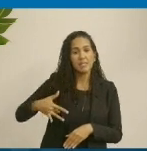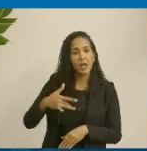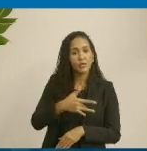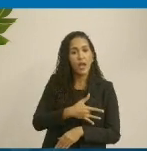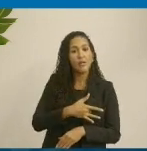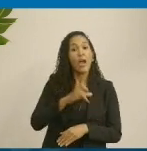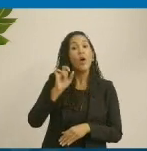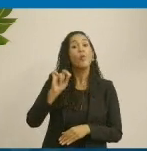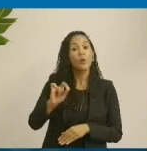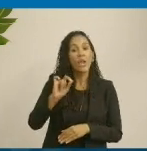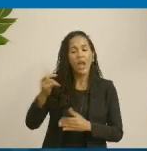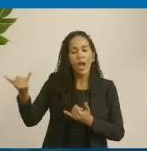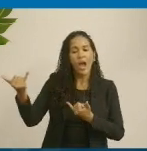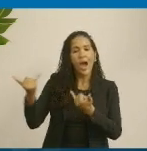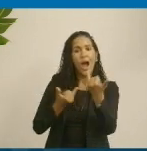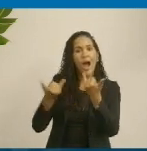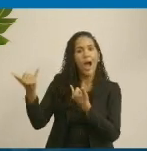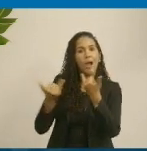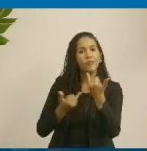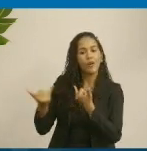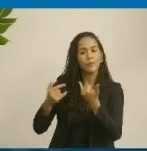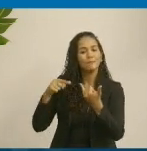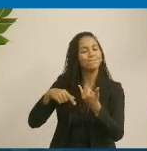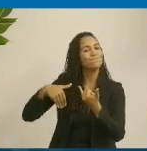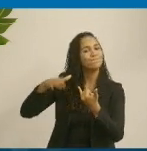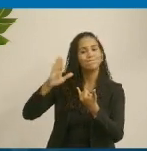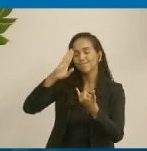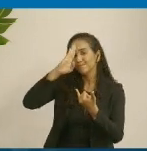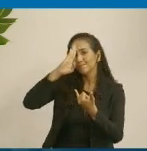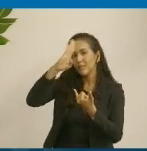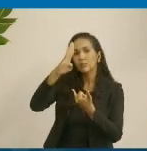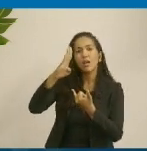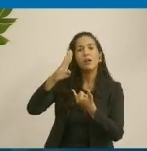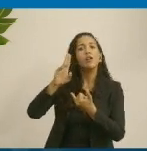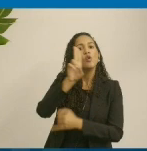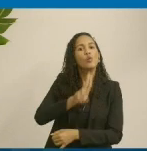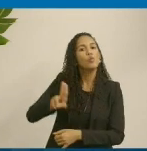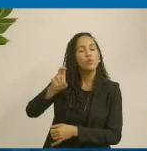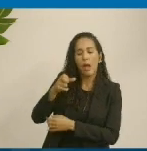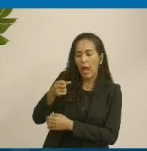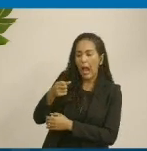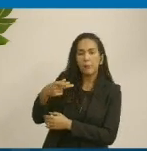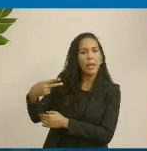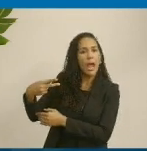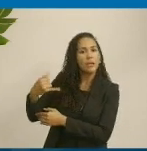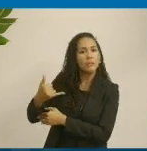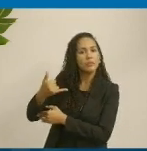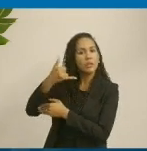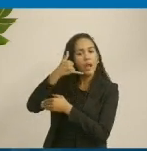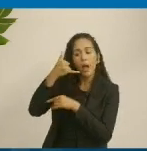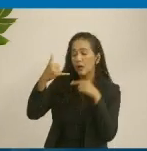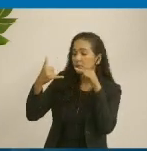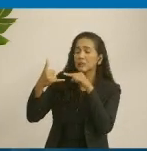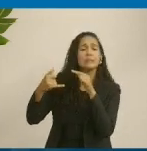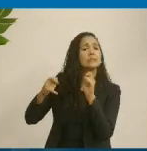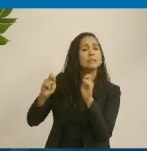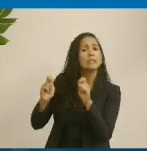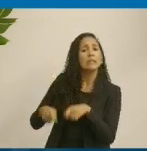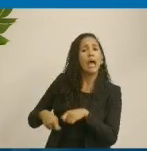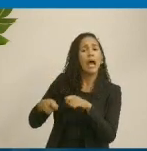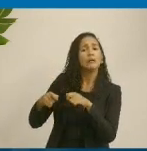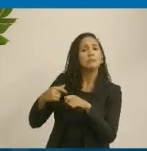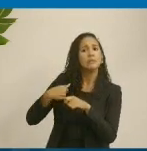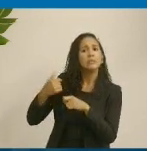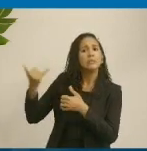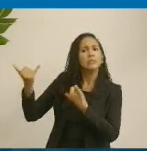application. I appreciate that you have always the possibility to continuously add new information which